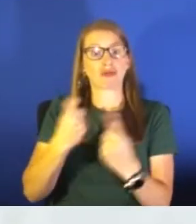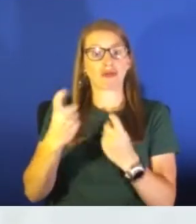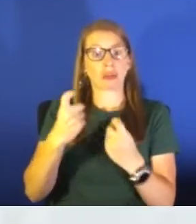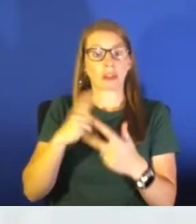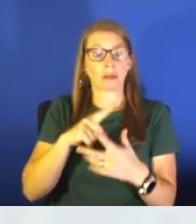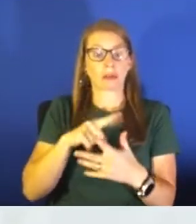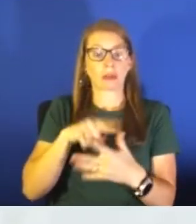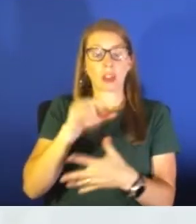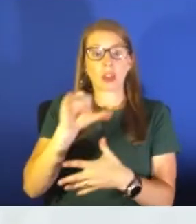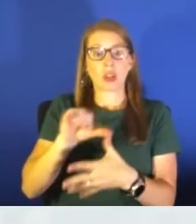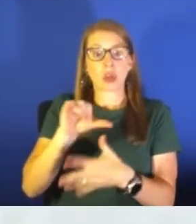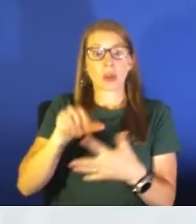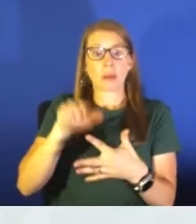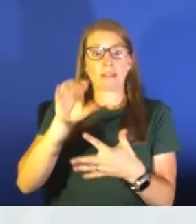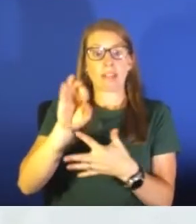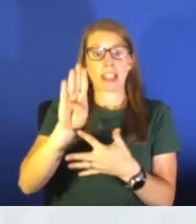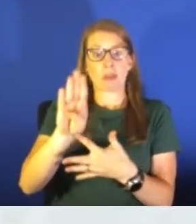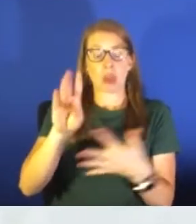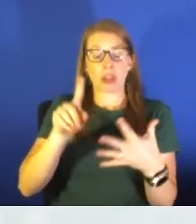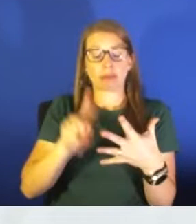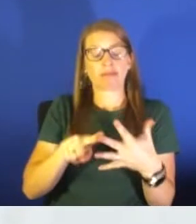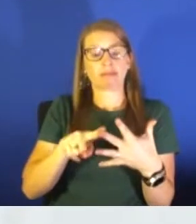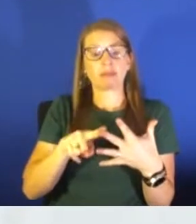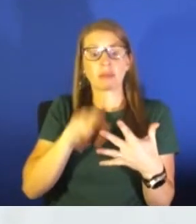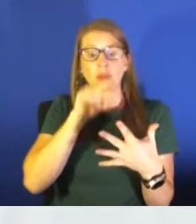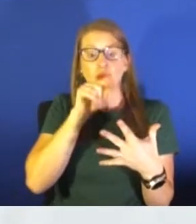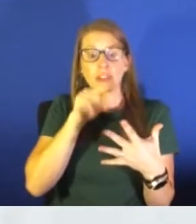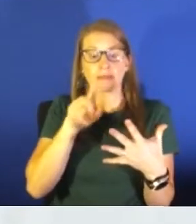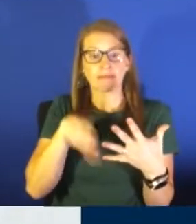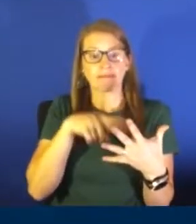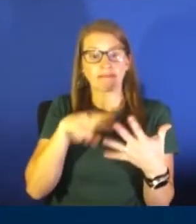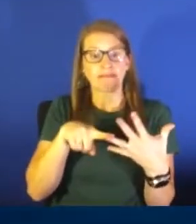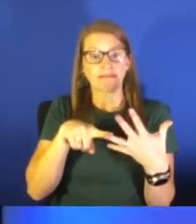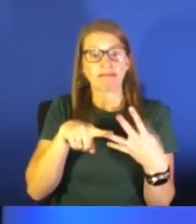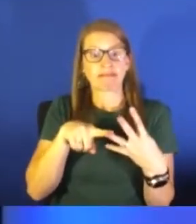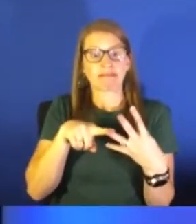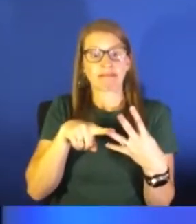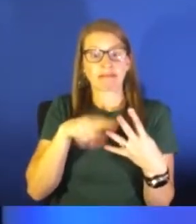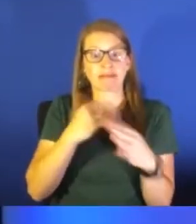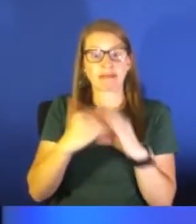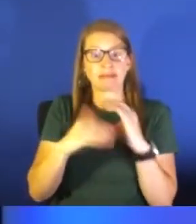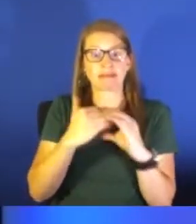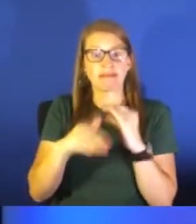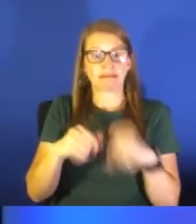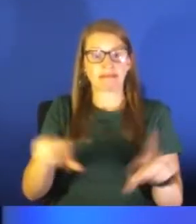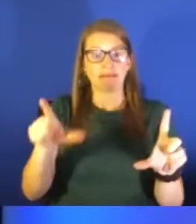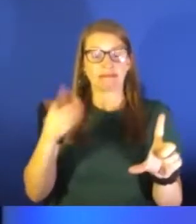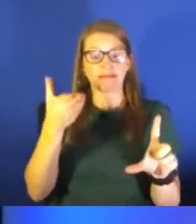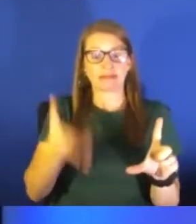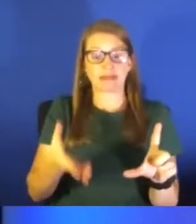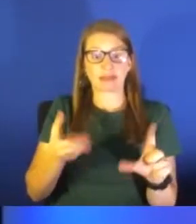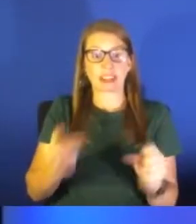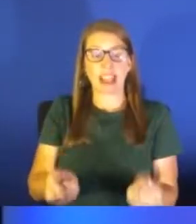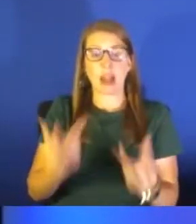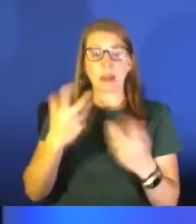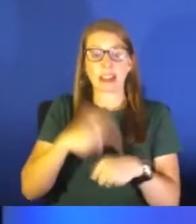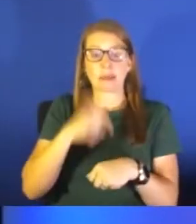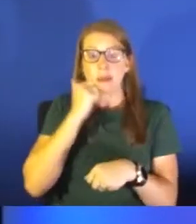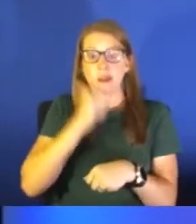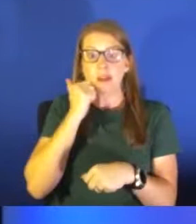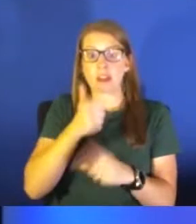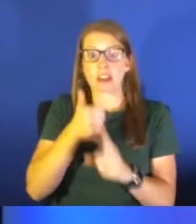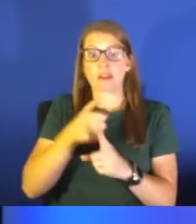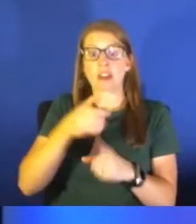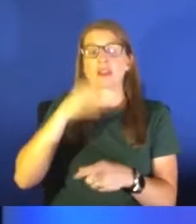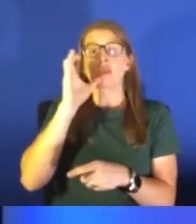Facebook, and the Medical News Network. The links to those are right here on your screen. So how many times a day do you drink a diet soda? What about adding